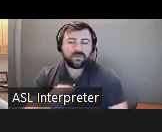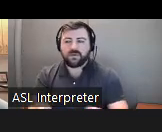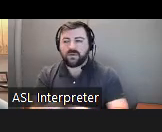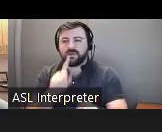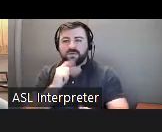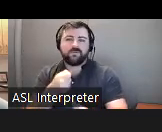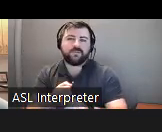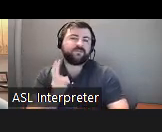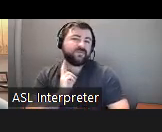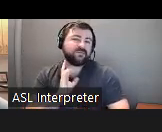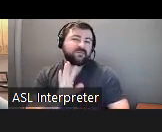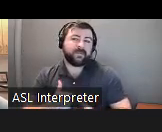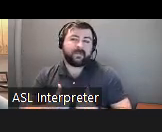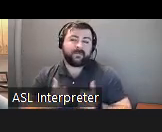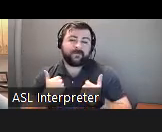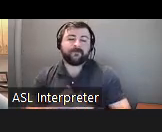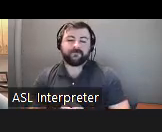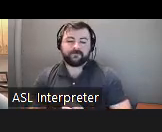impact the victim's life.